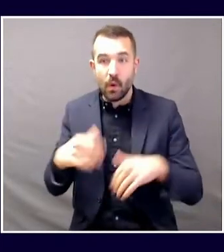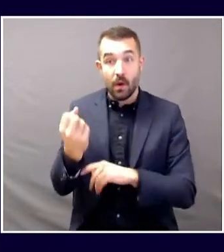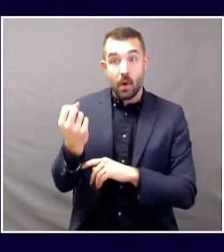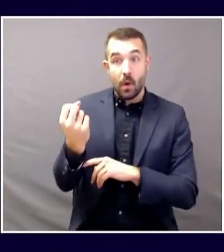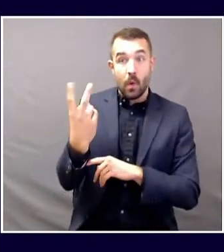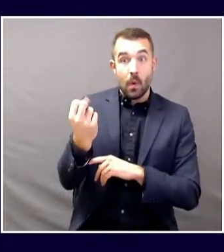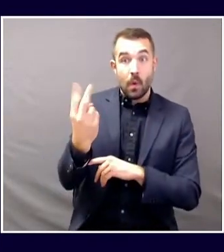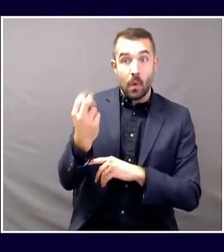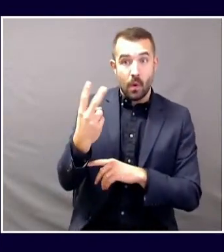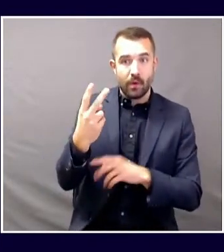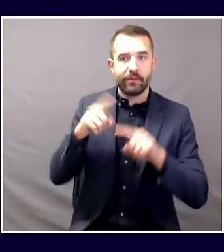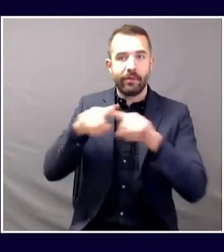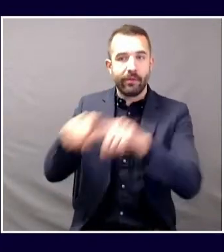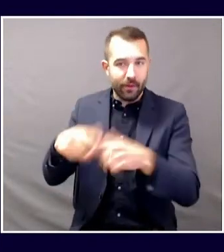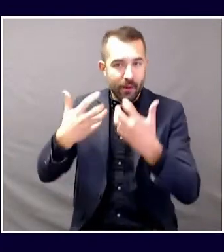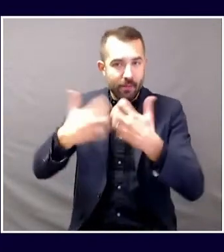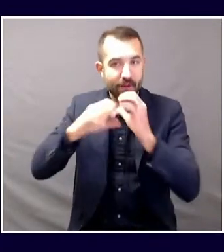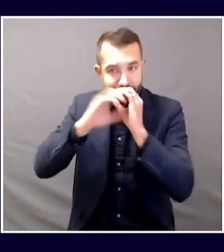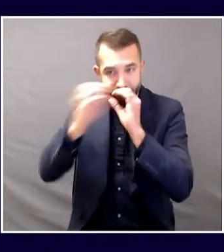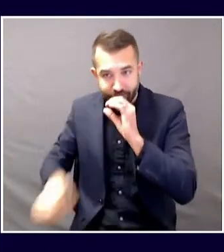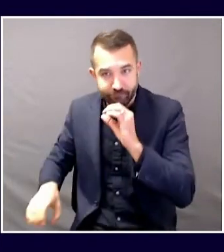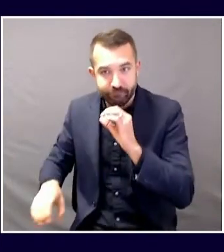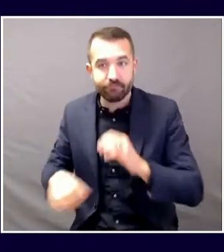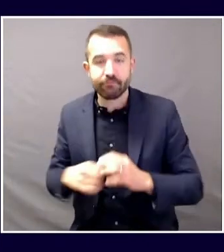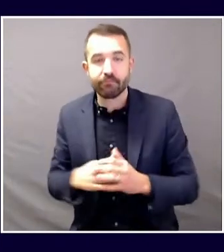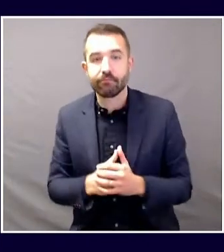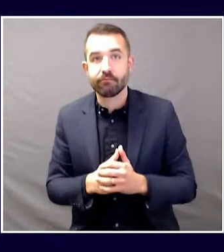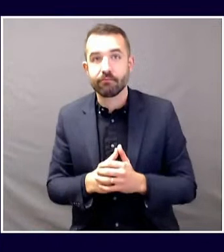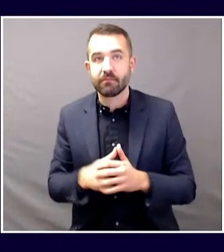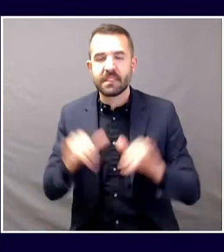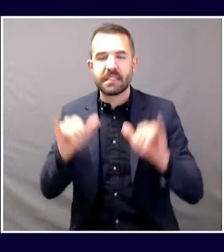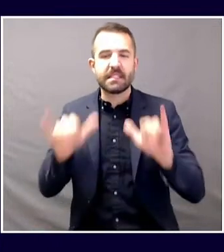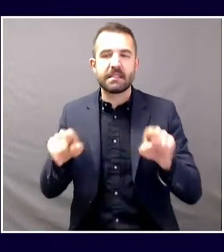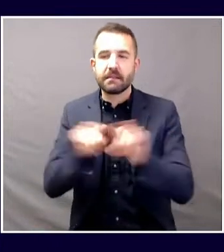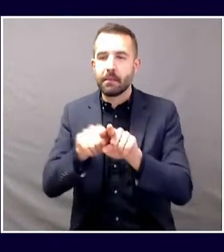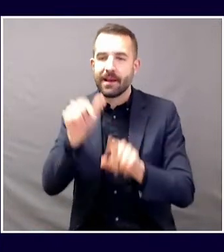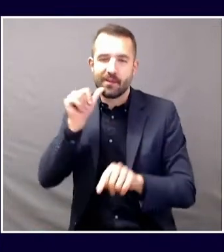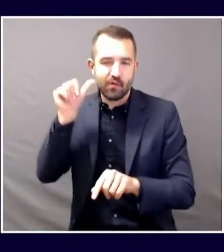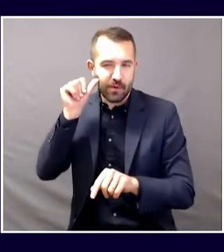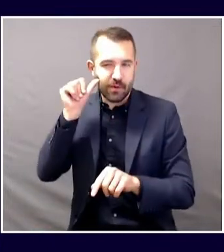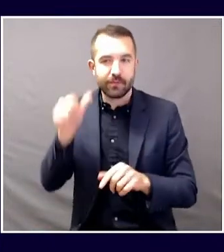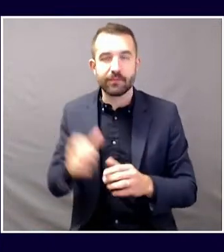are on ventilators, the same number as it was yesterday. And